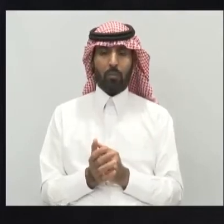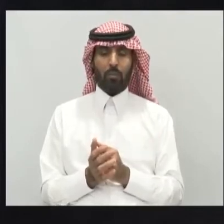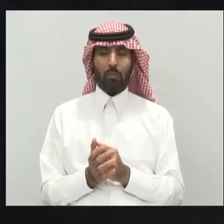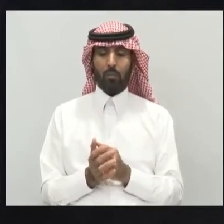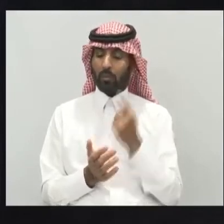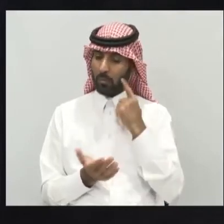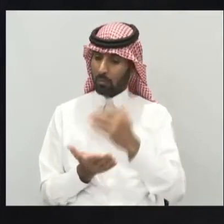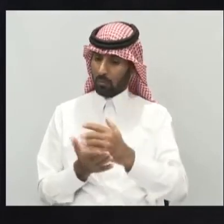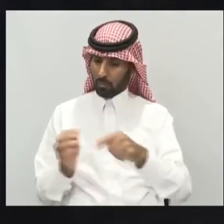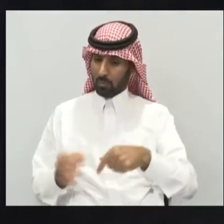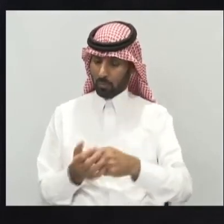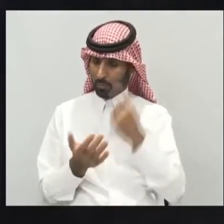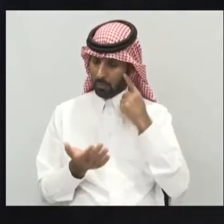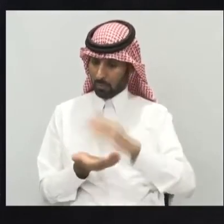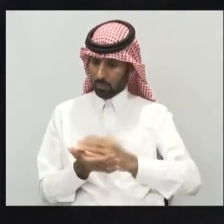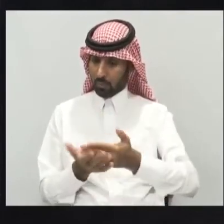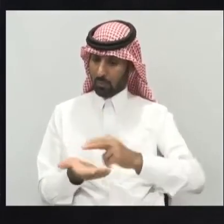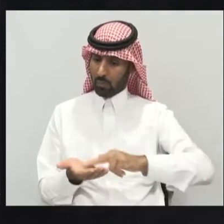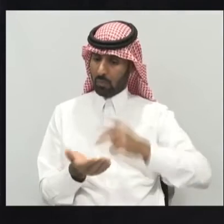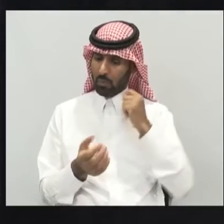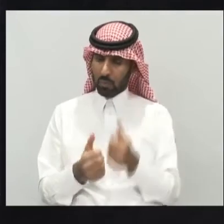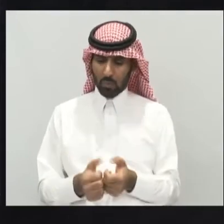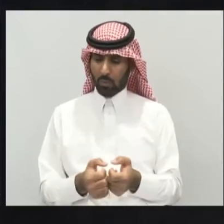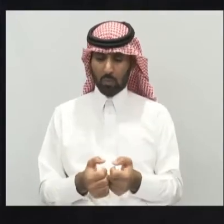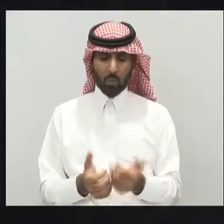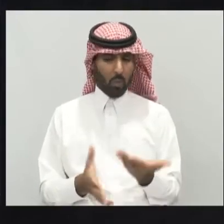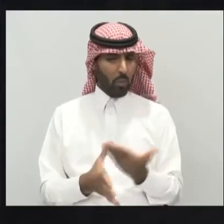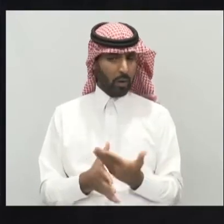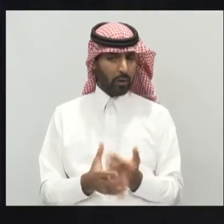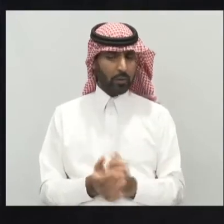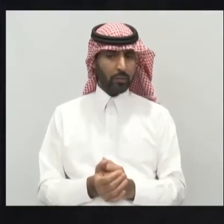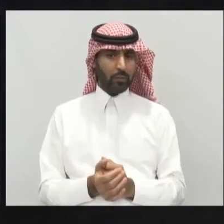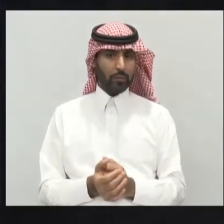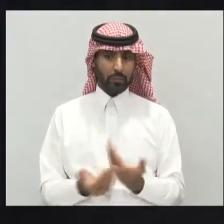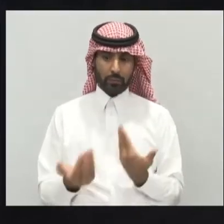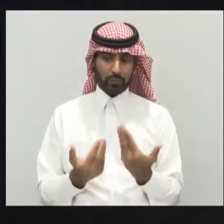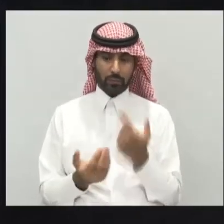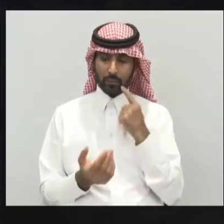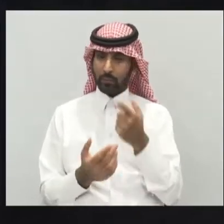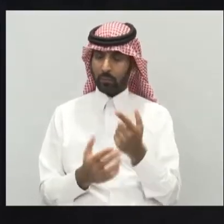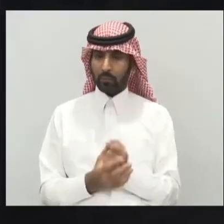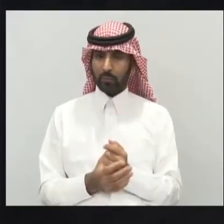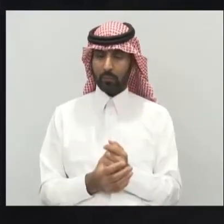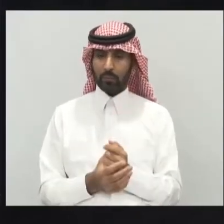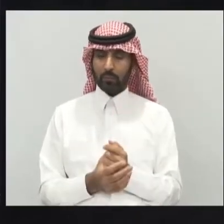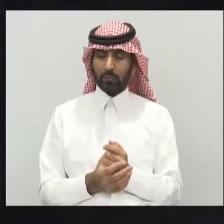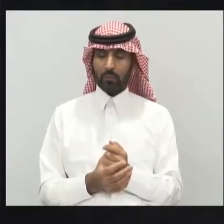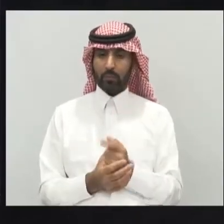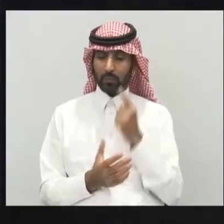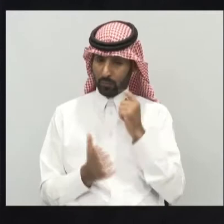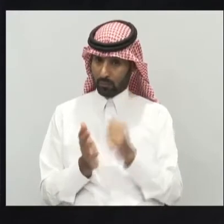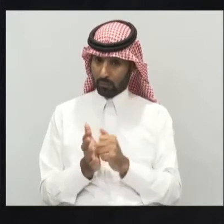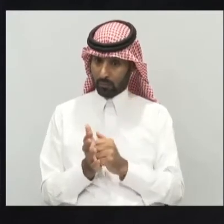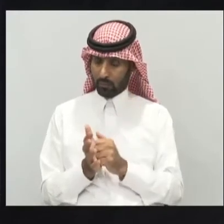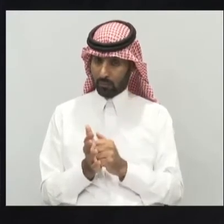write paragraphs or letters or text? For what? Why do we usually write? For